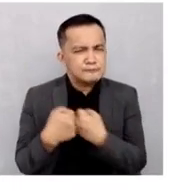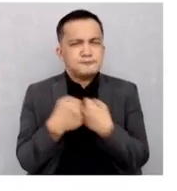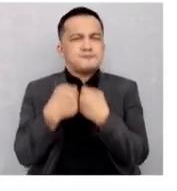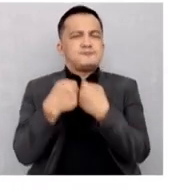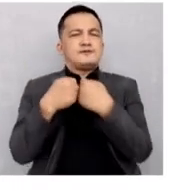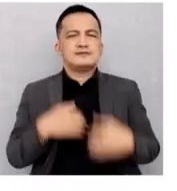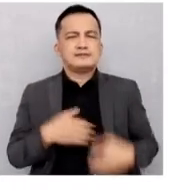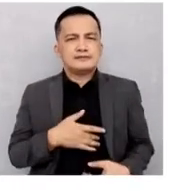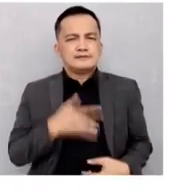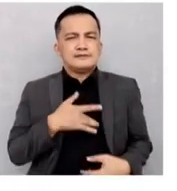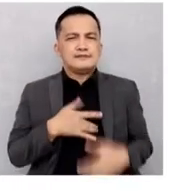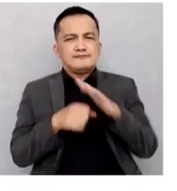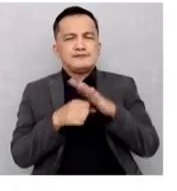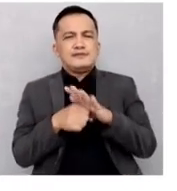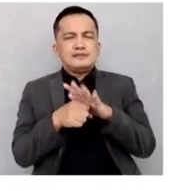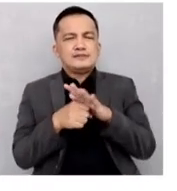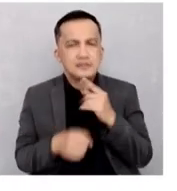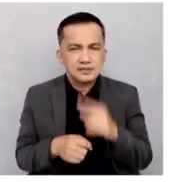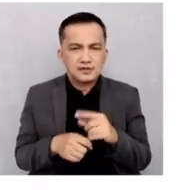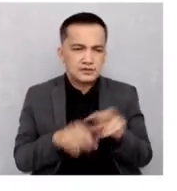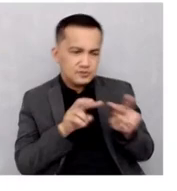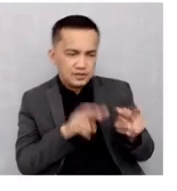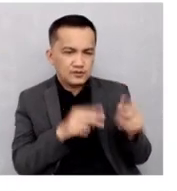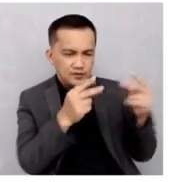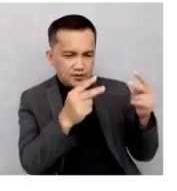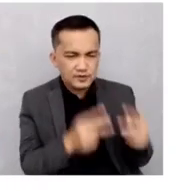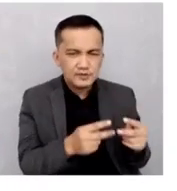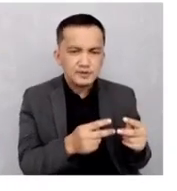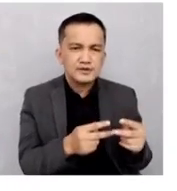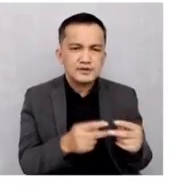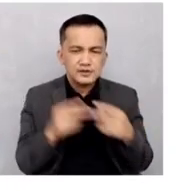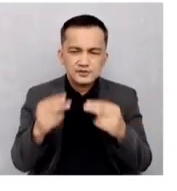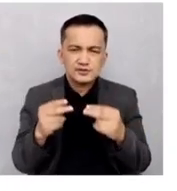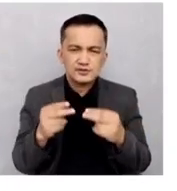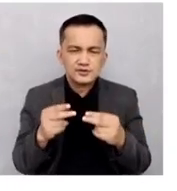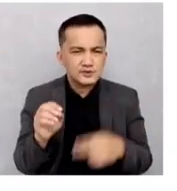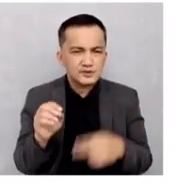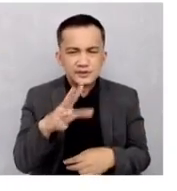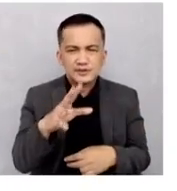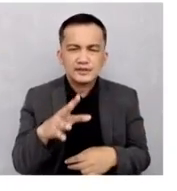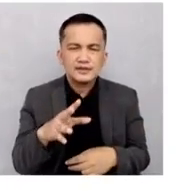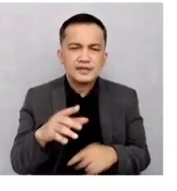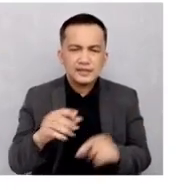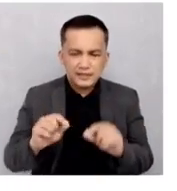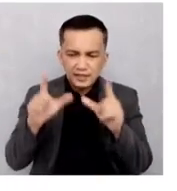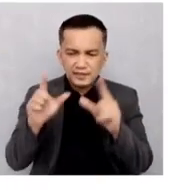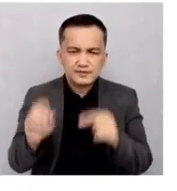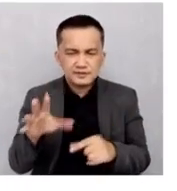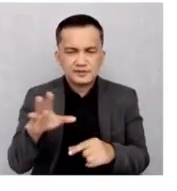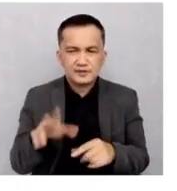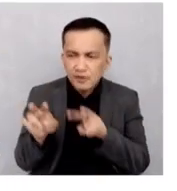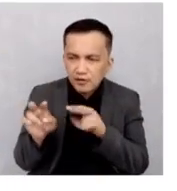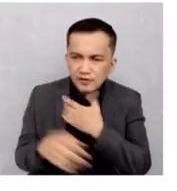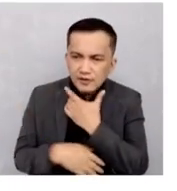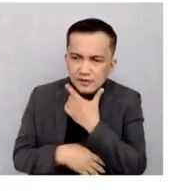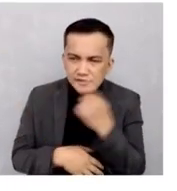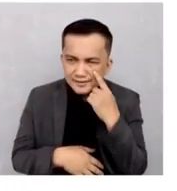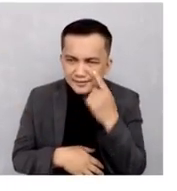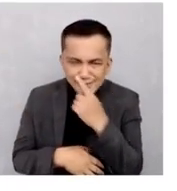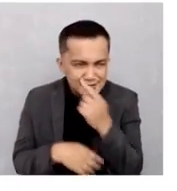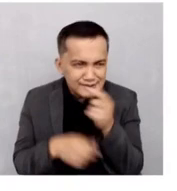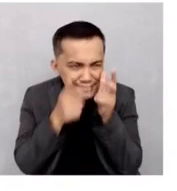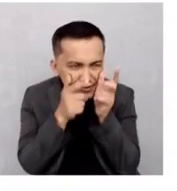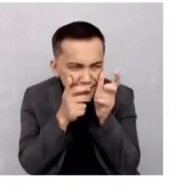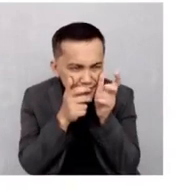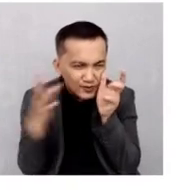other websites as well, news platforms, live streaming, there are watchers there. There are eyes just really waiting for the